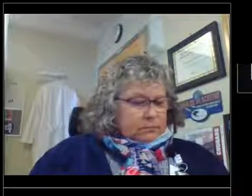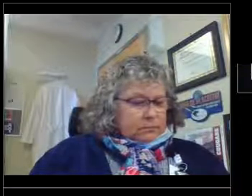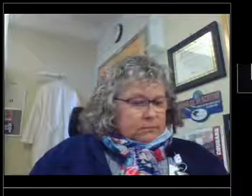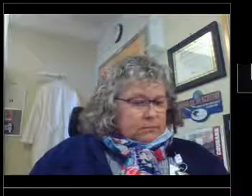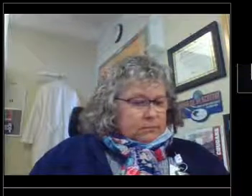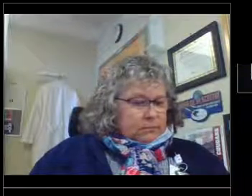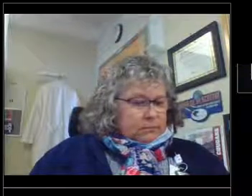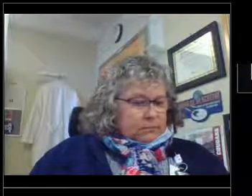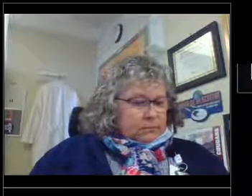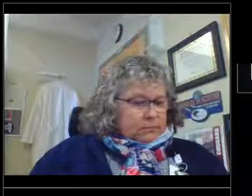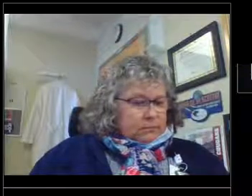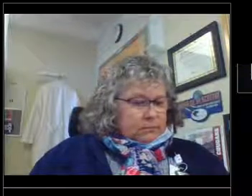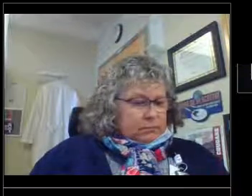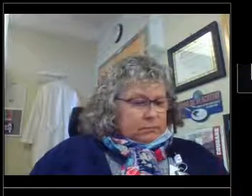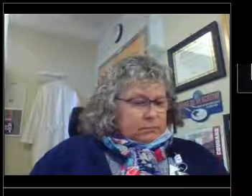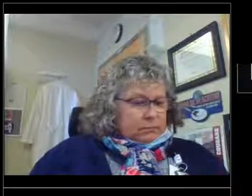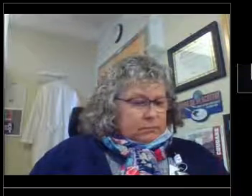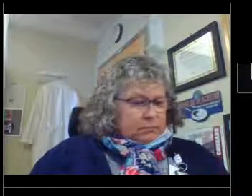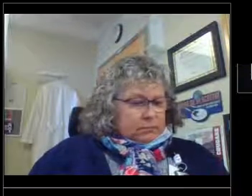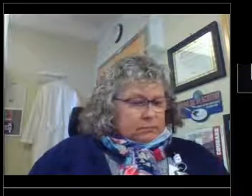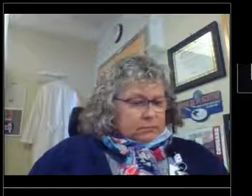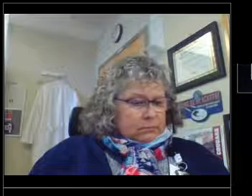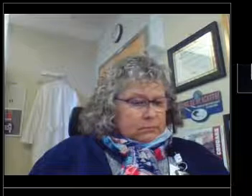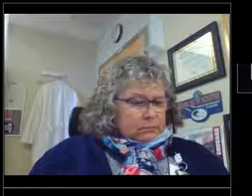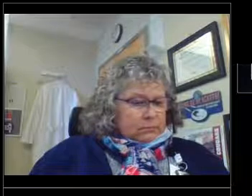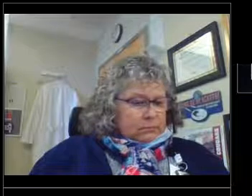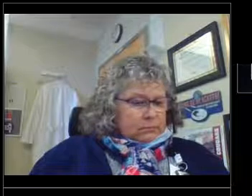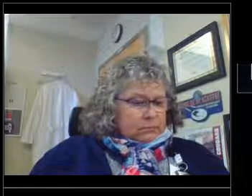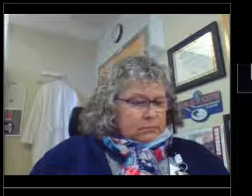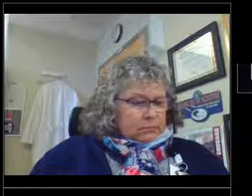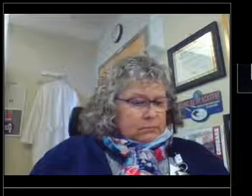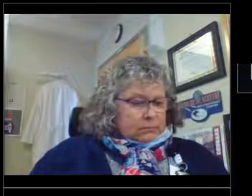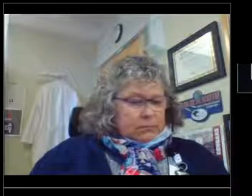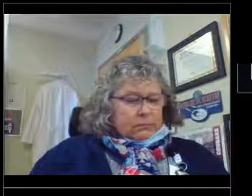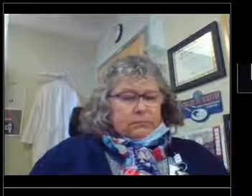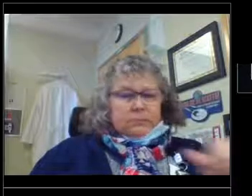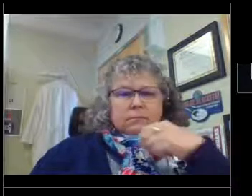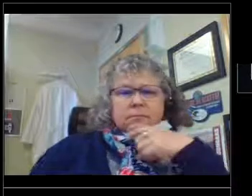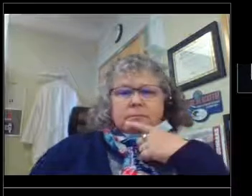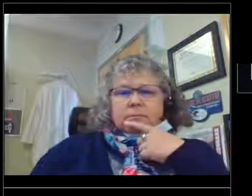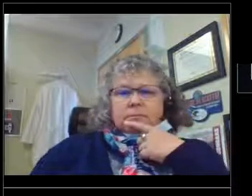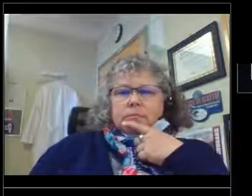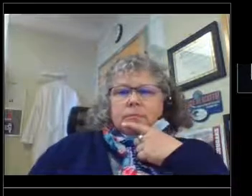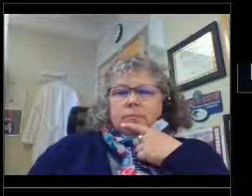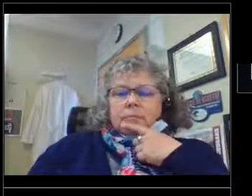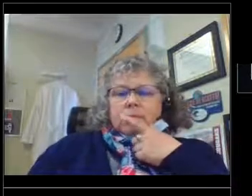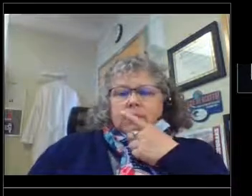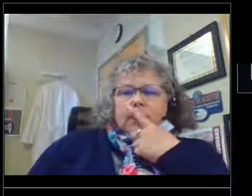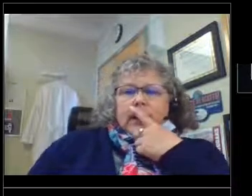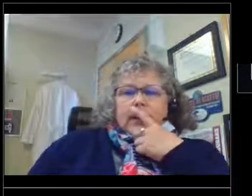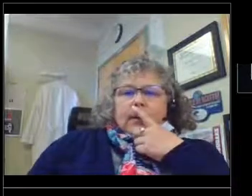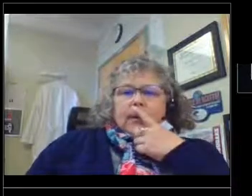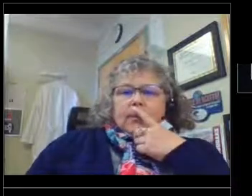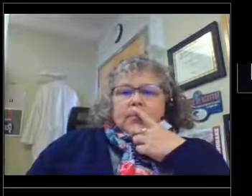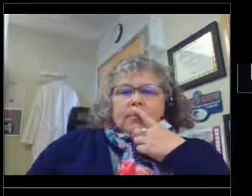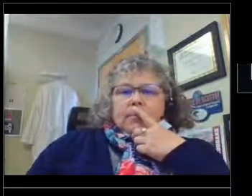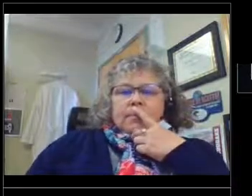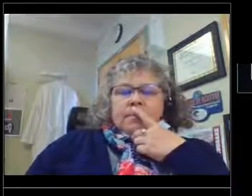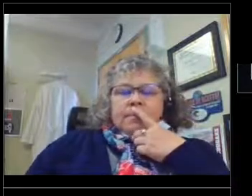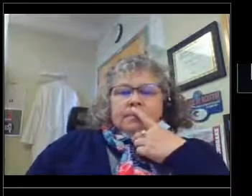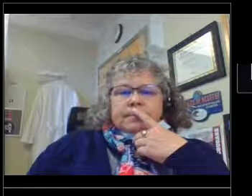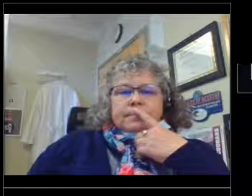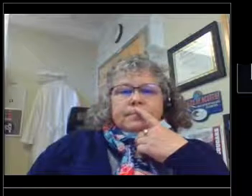term is talking about how the Commission goes about its business. And you can find